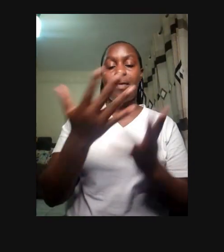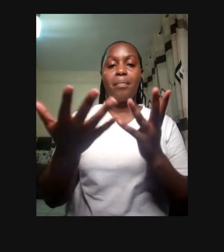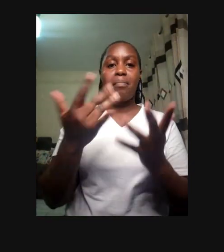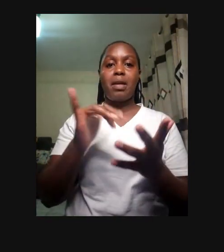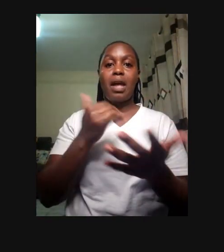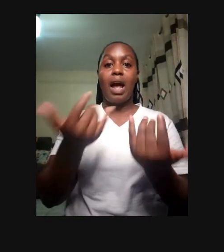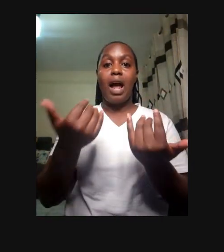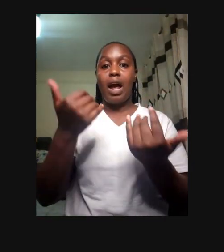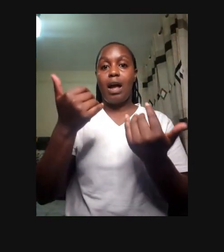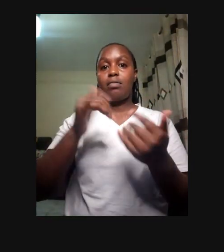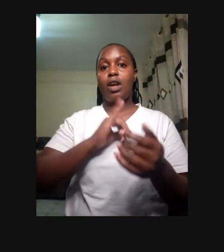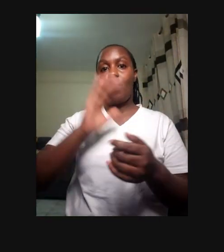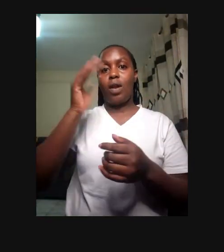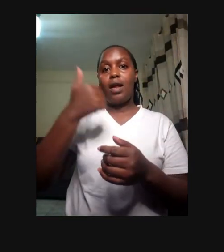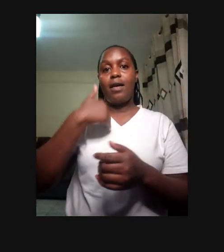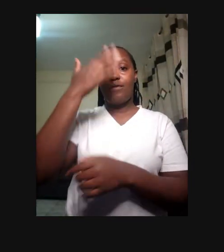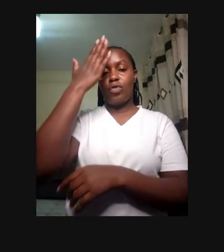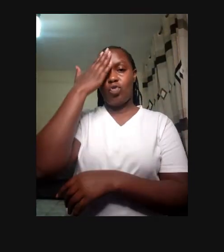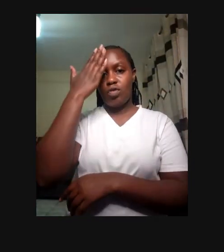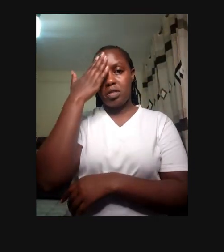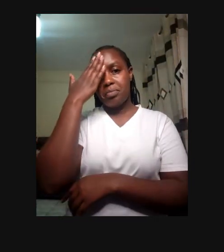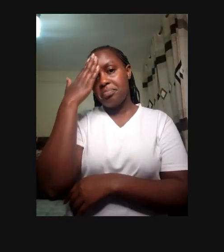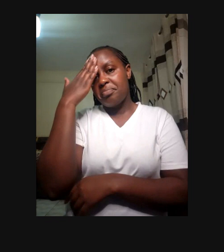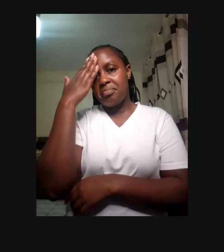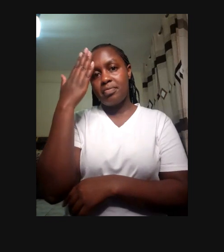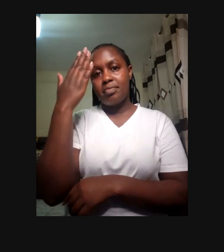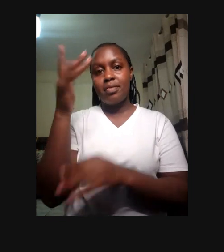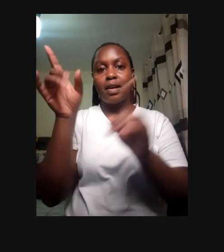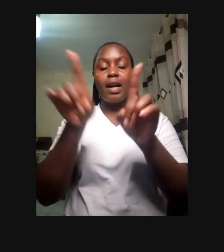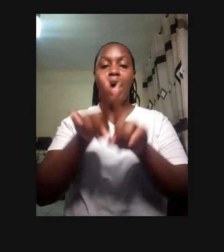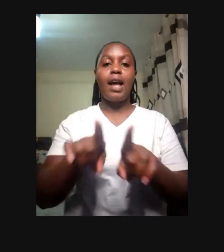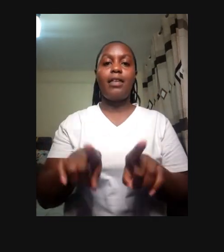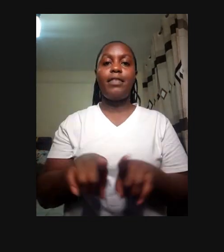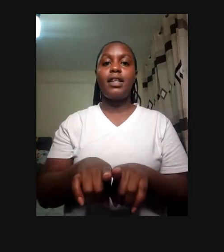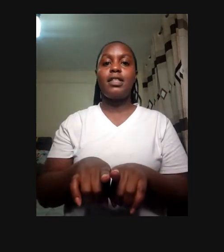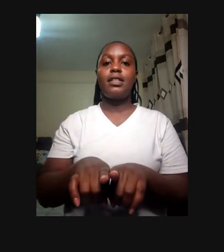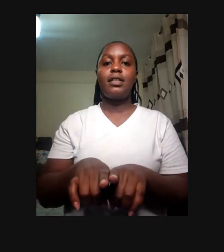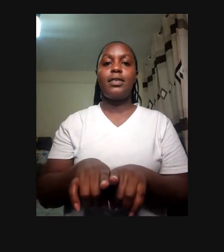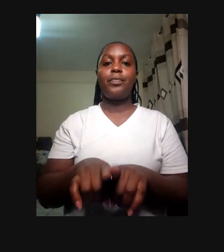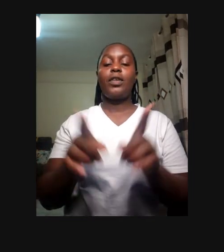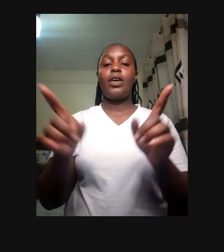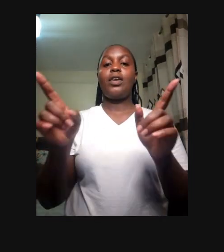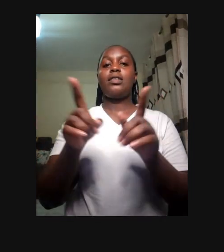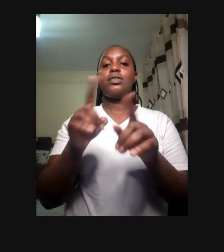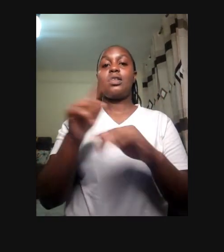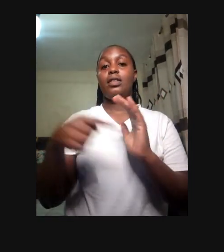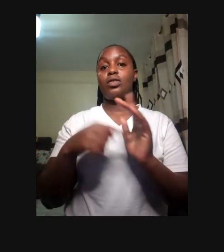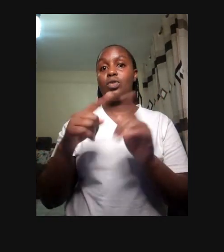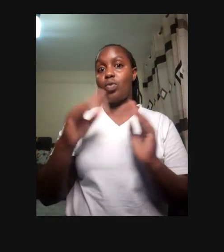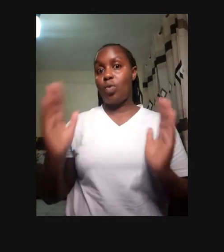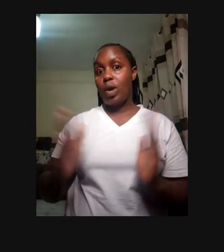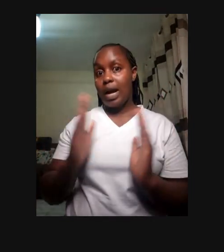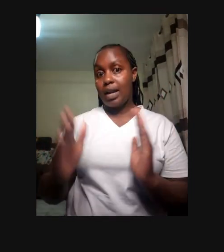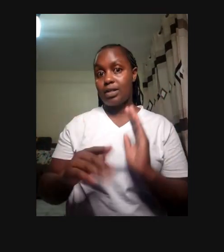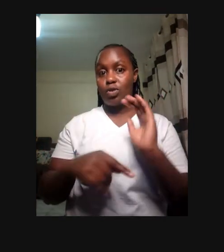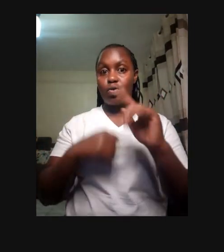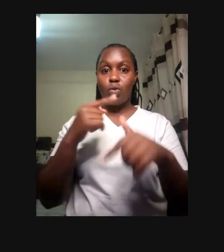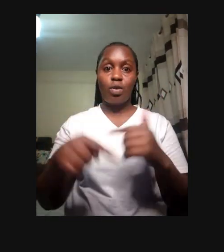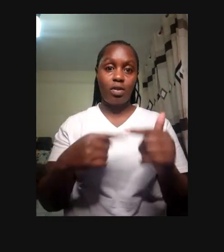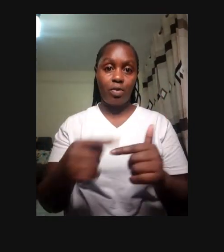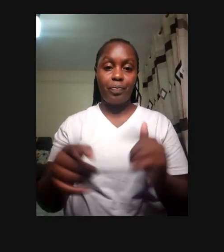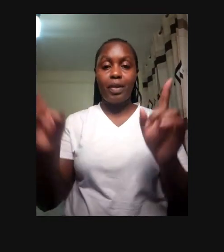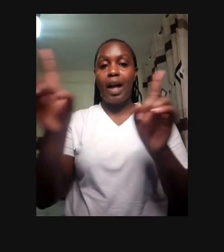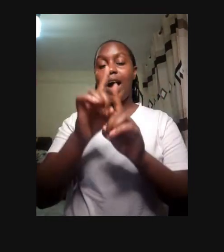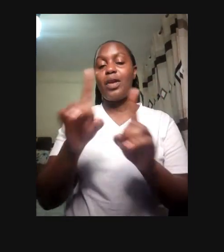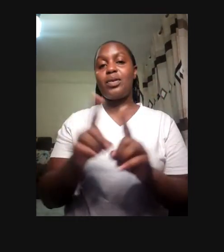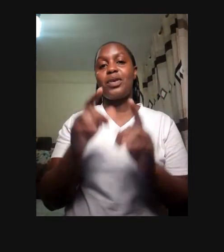noticed. So thank you for at least encouraging me personally to keep on keeping on. And right